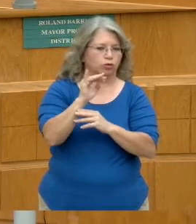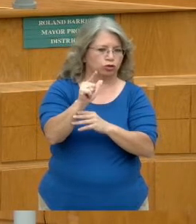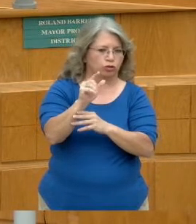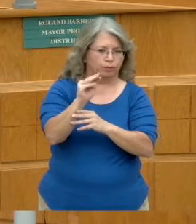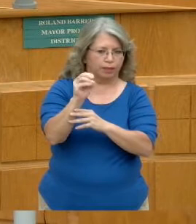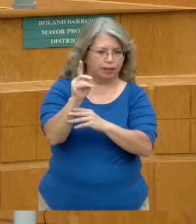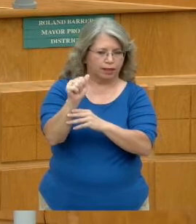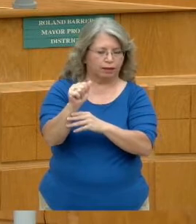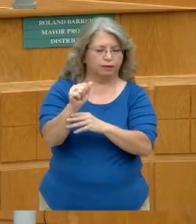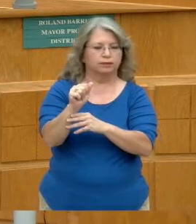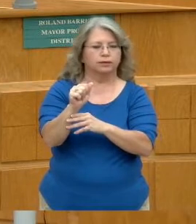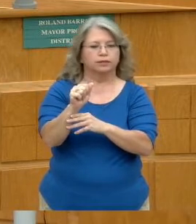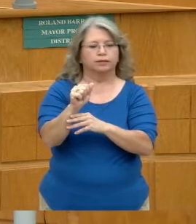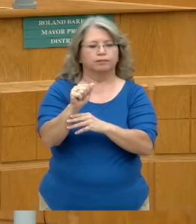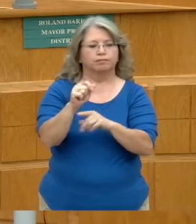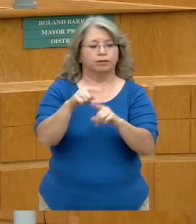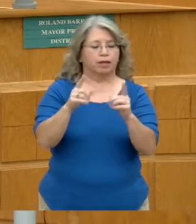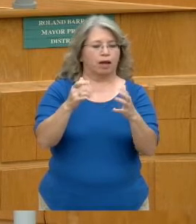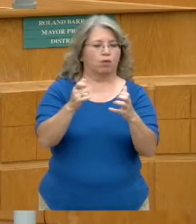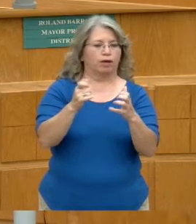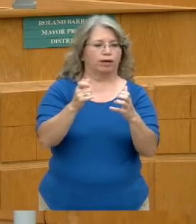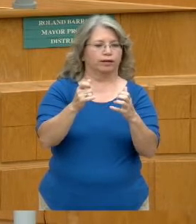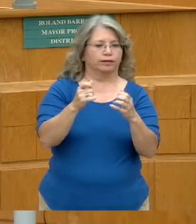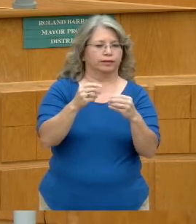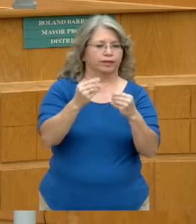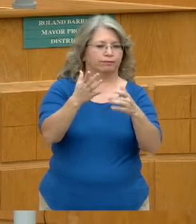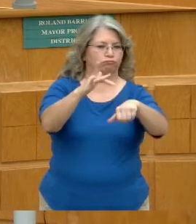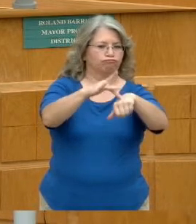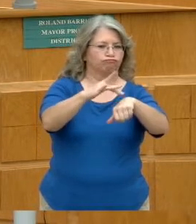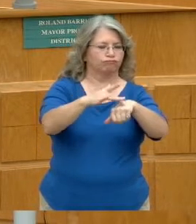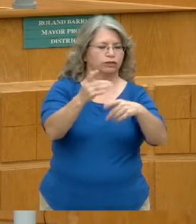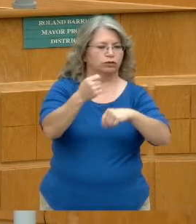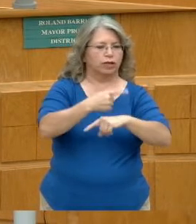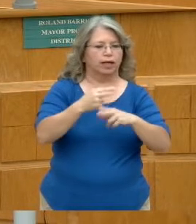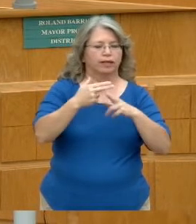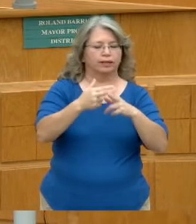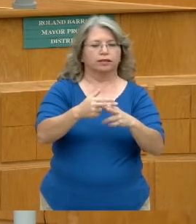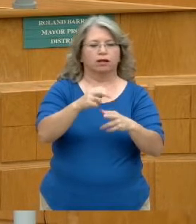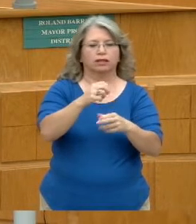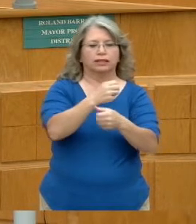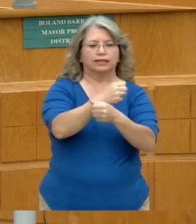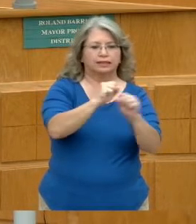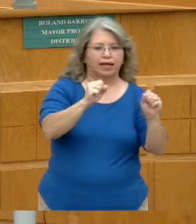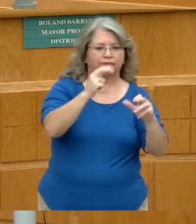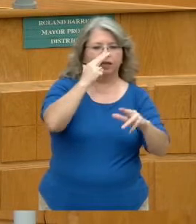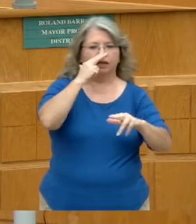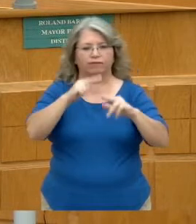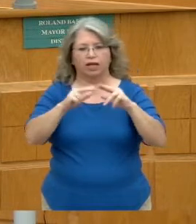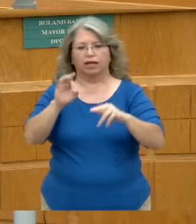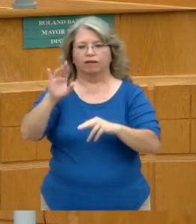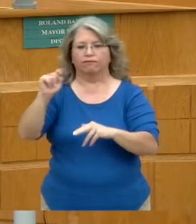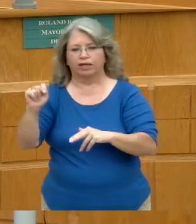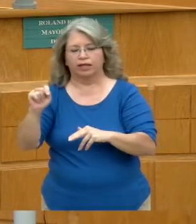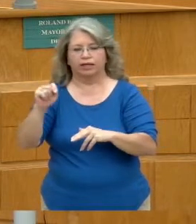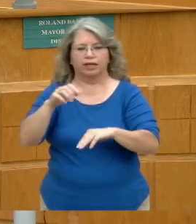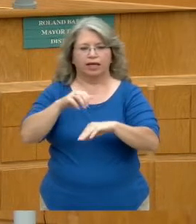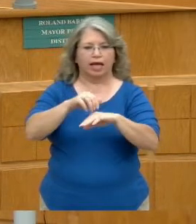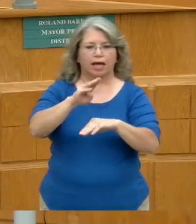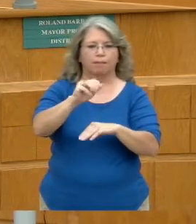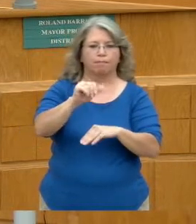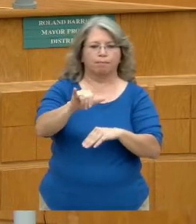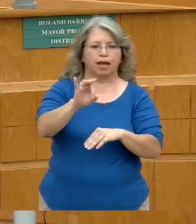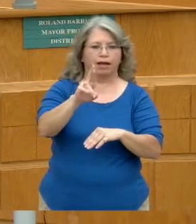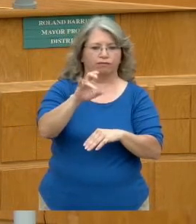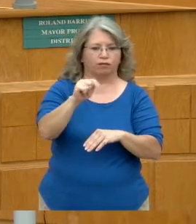public. And I wanted to start today with it. And so it's called Safe, Fun, Fit at the Bayfront. And we're up here every day talking